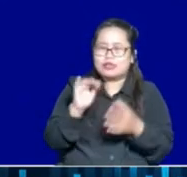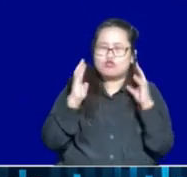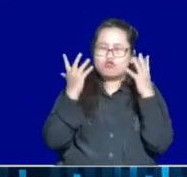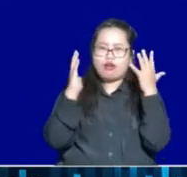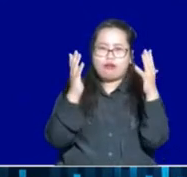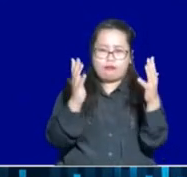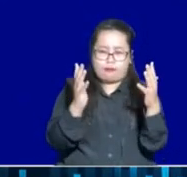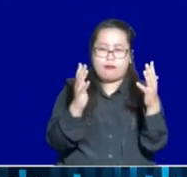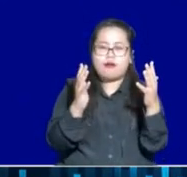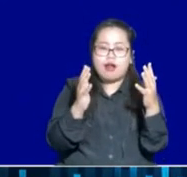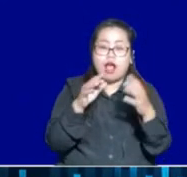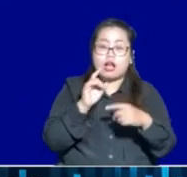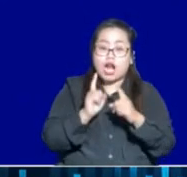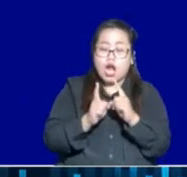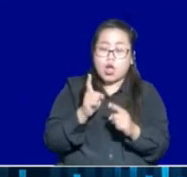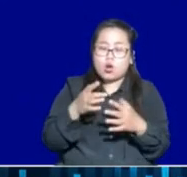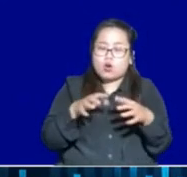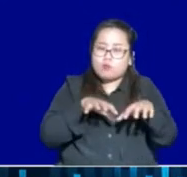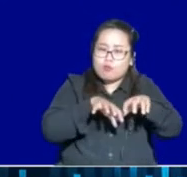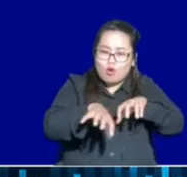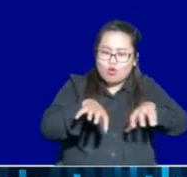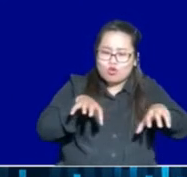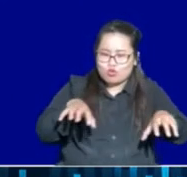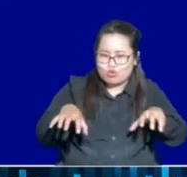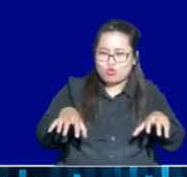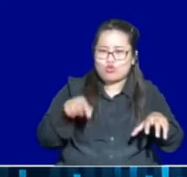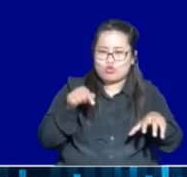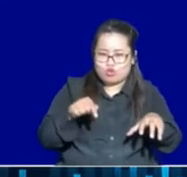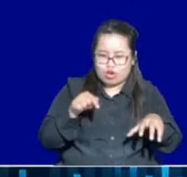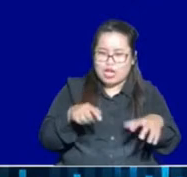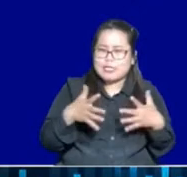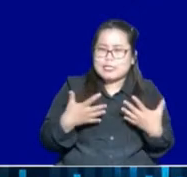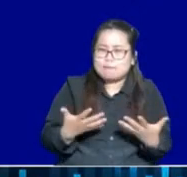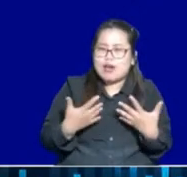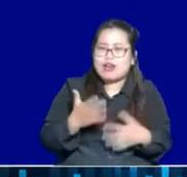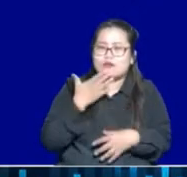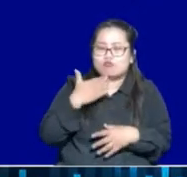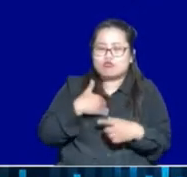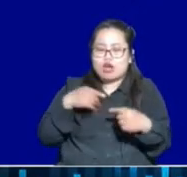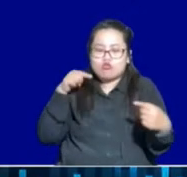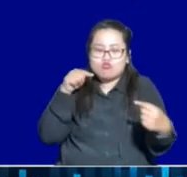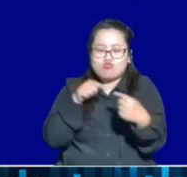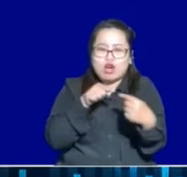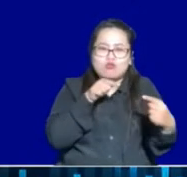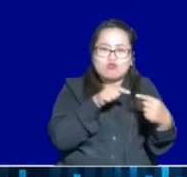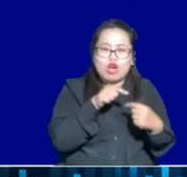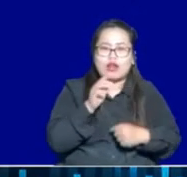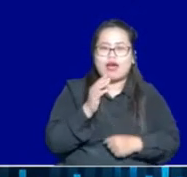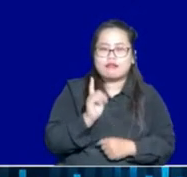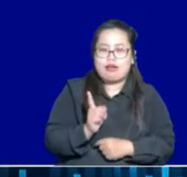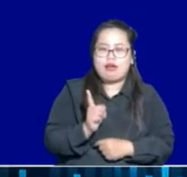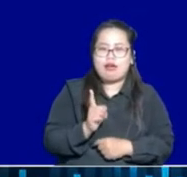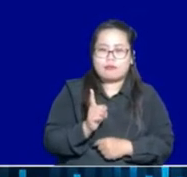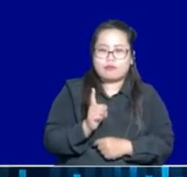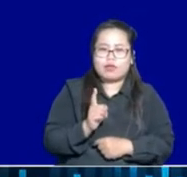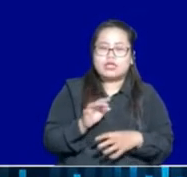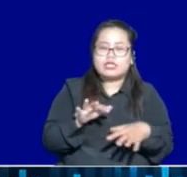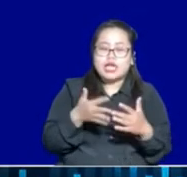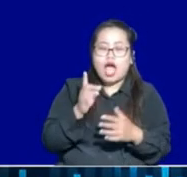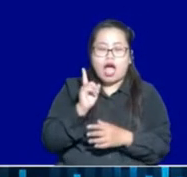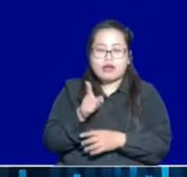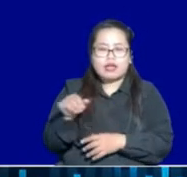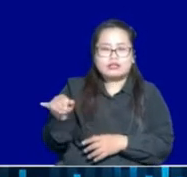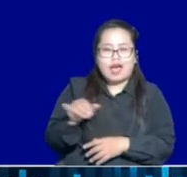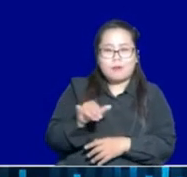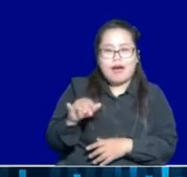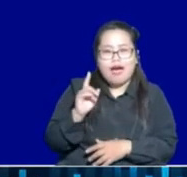tree. And the relationship between products, the similarity, if you want,